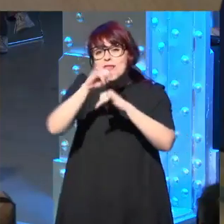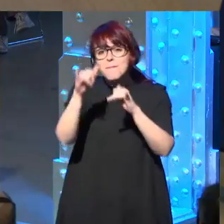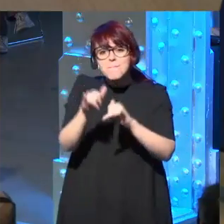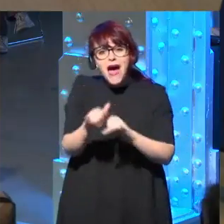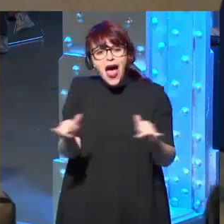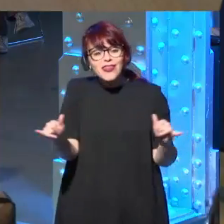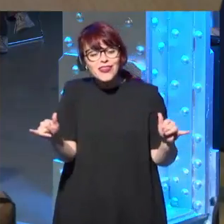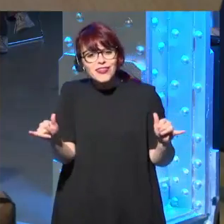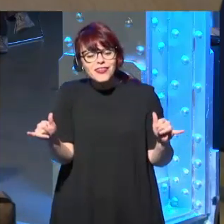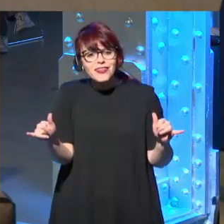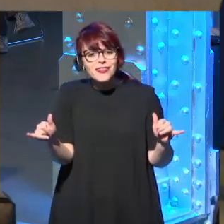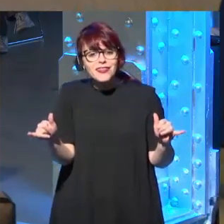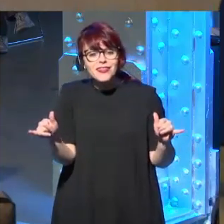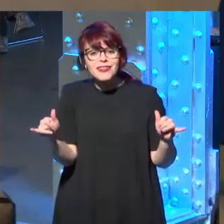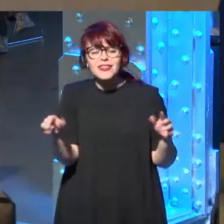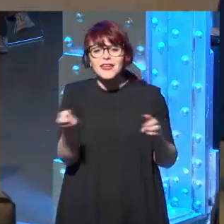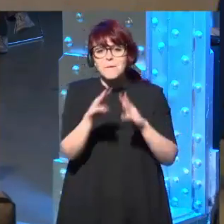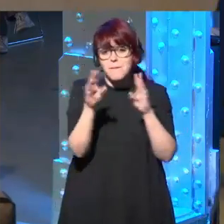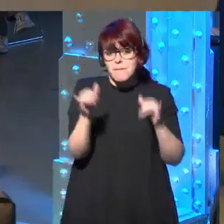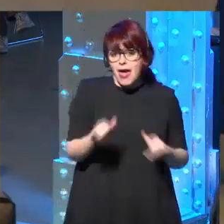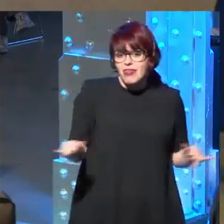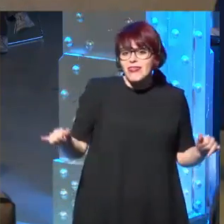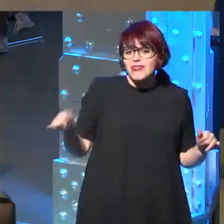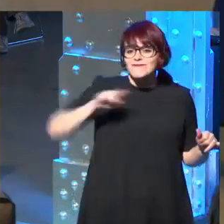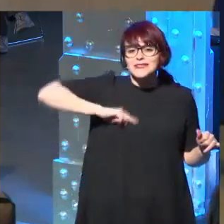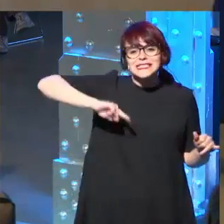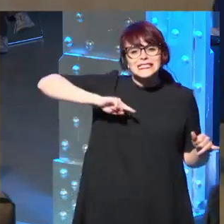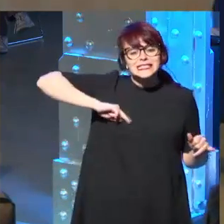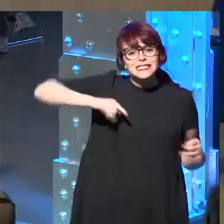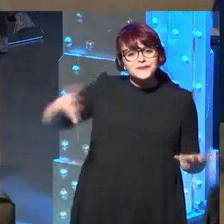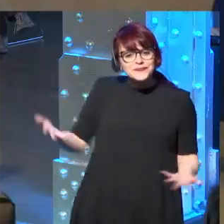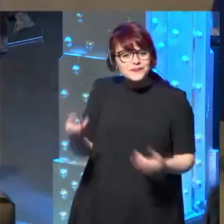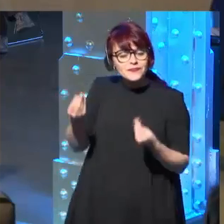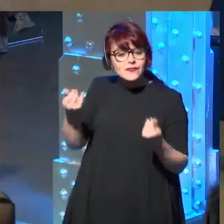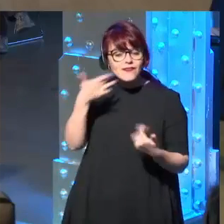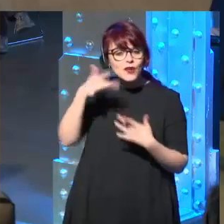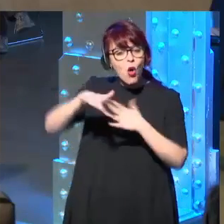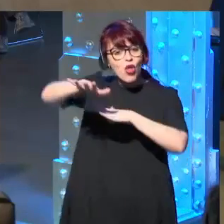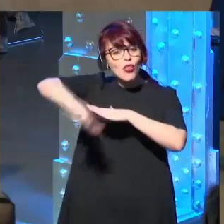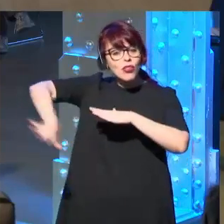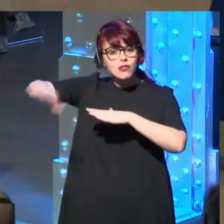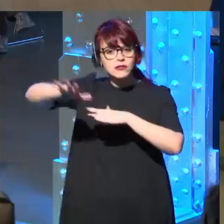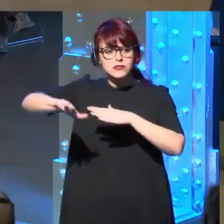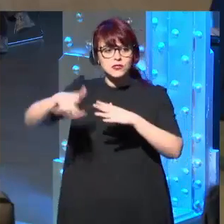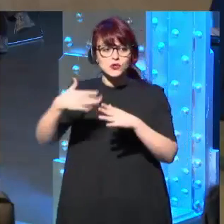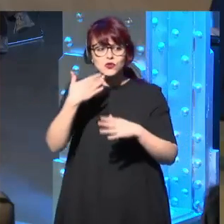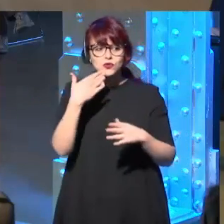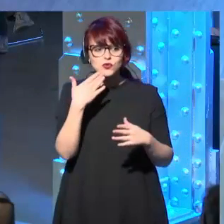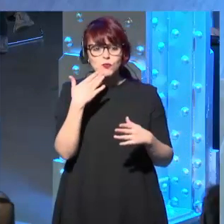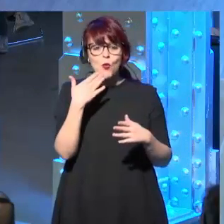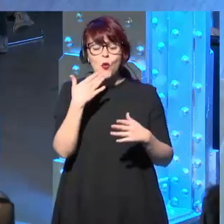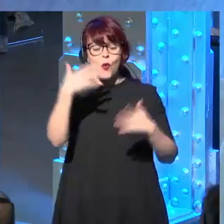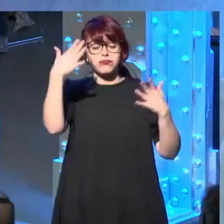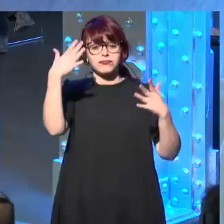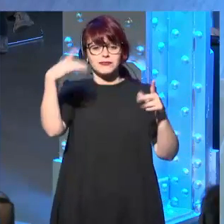comes, and somebody could think that tomorrow the night will go. Every day